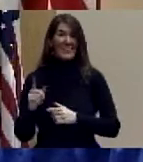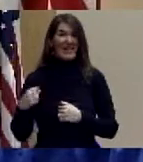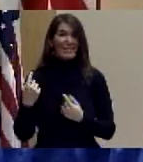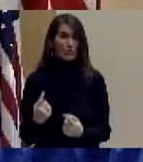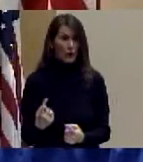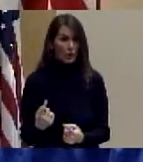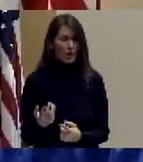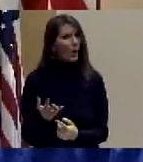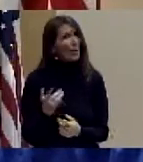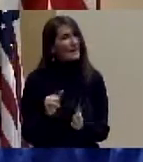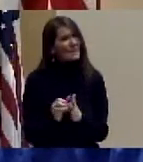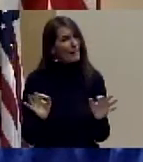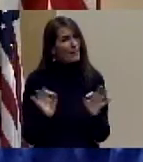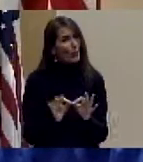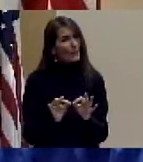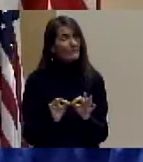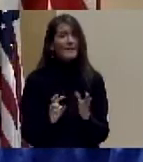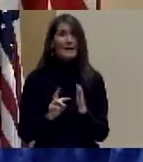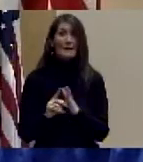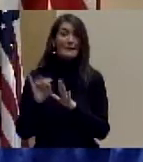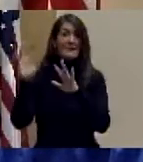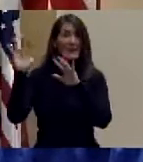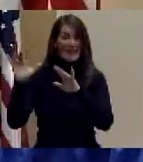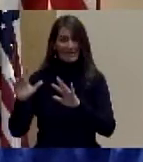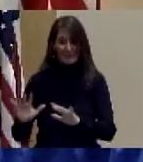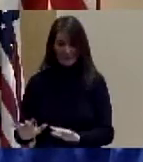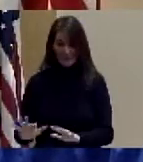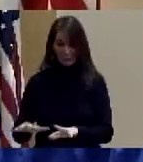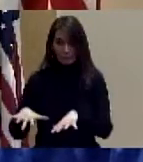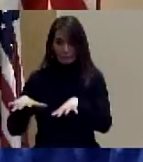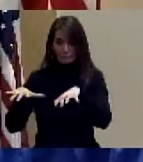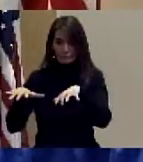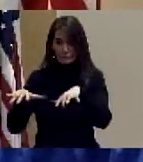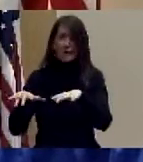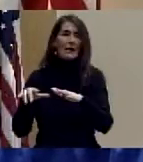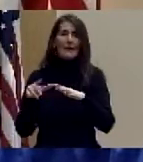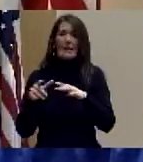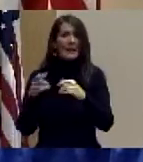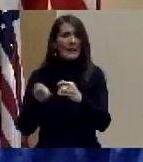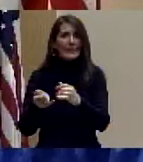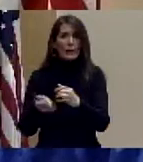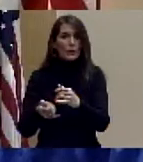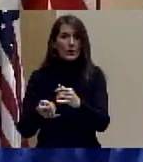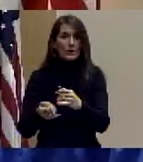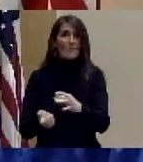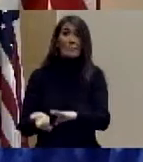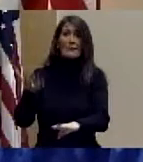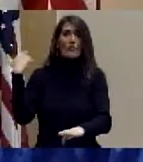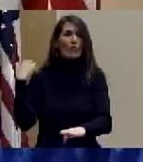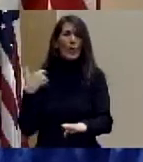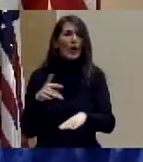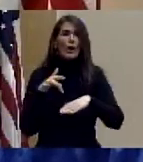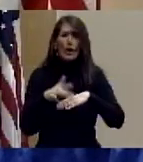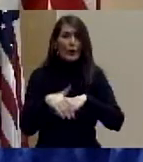that important? It means that the leaves fell later this year than probably any season